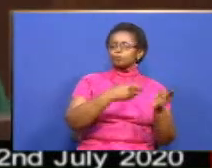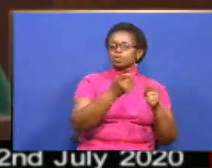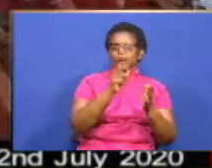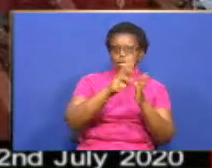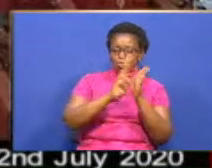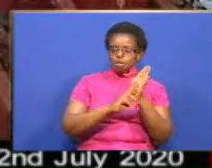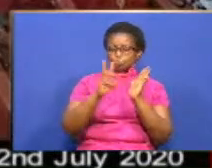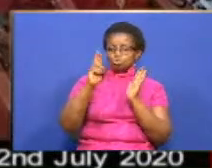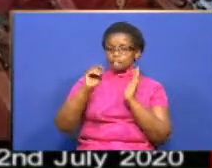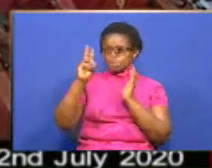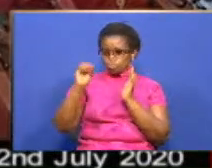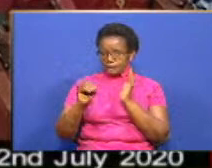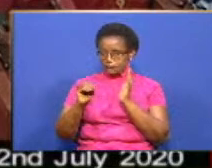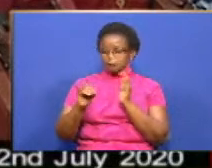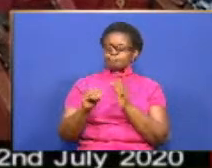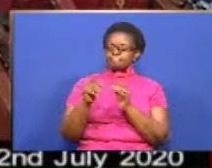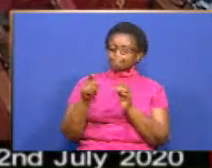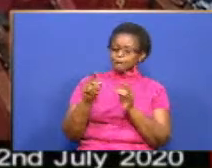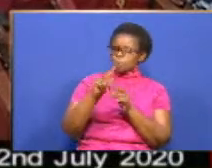put.